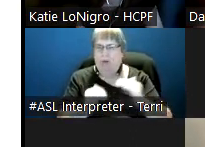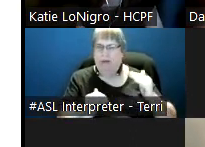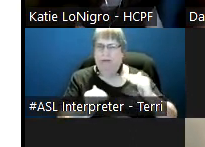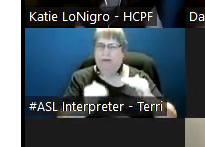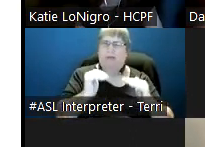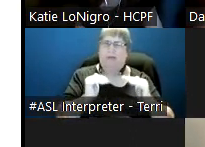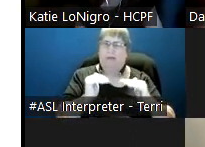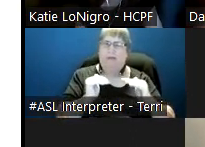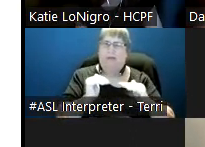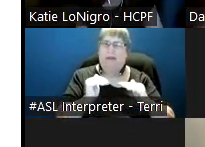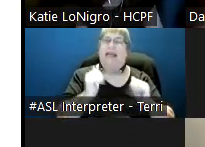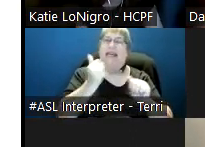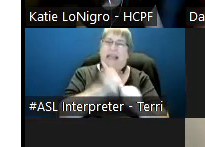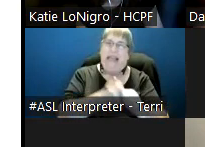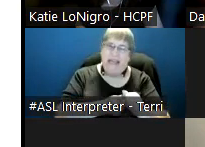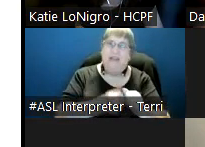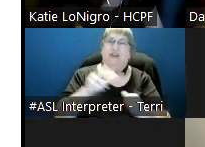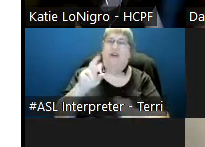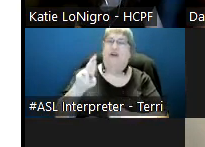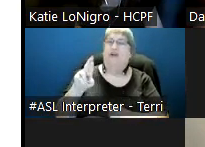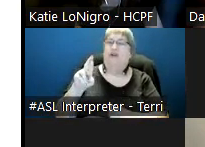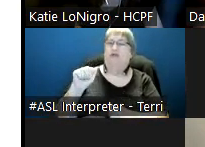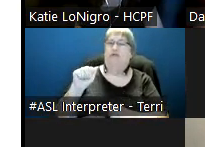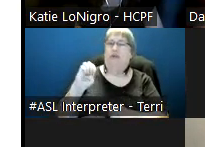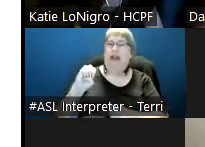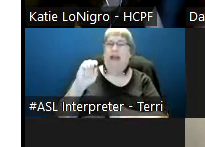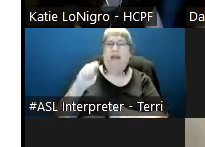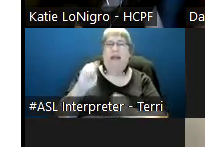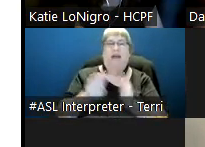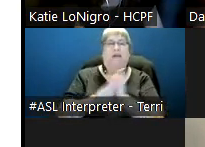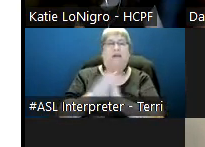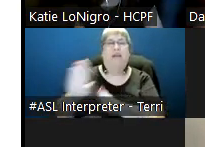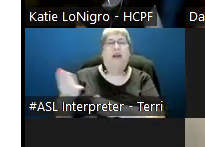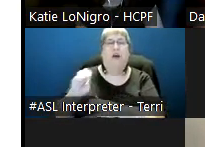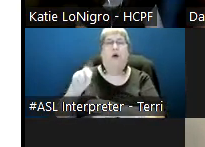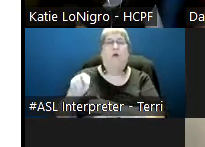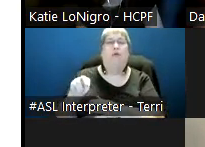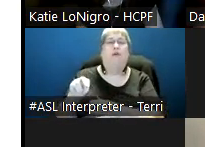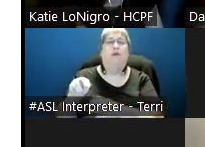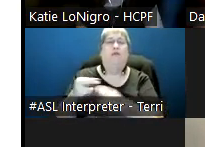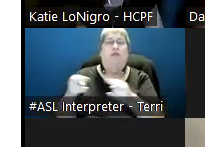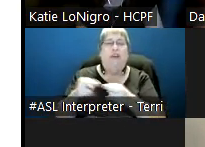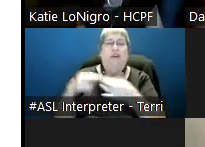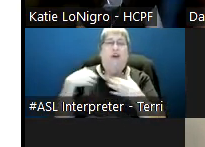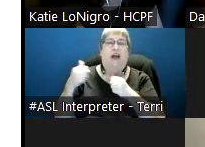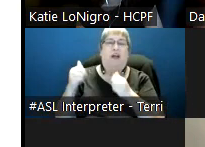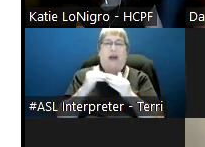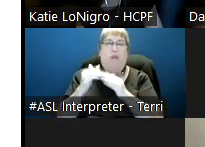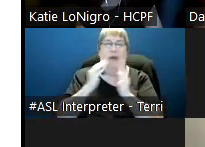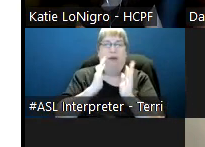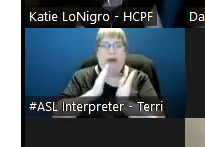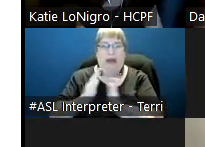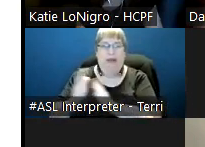entities to create their own equity plans. We want to make sure that the regional accountable entities understand and are addressing the